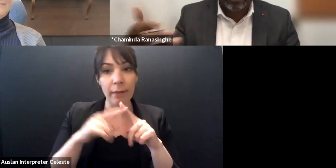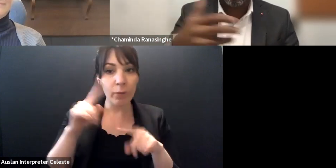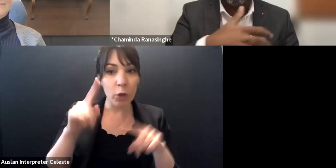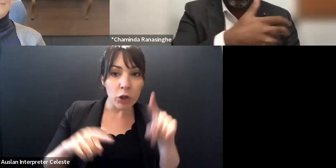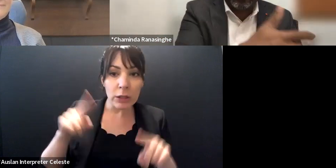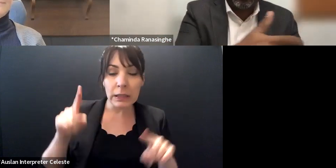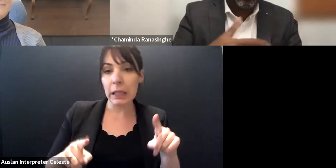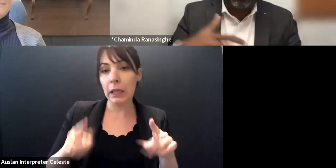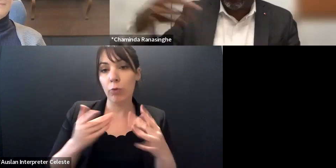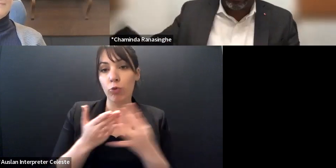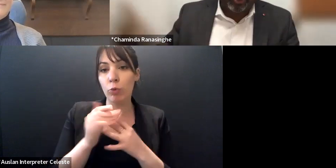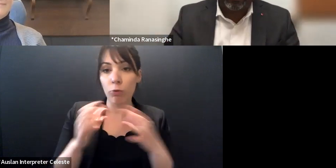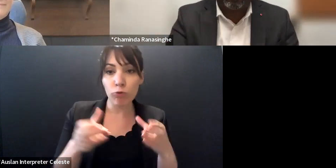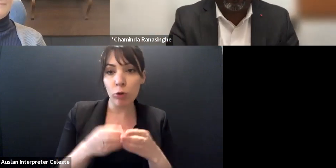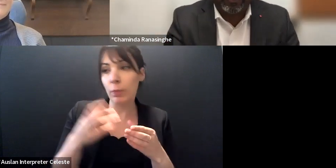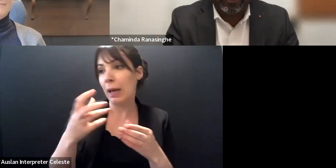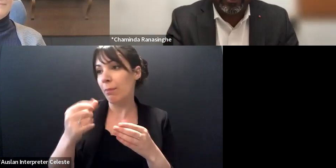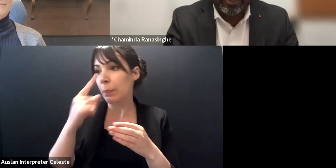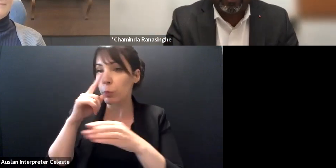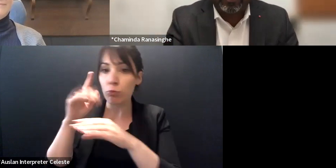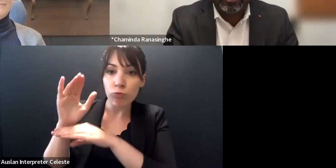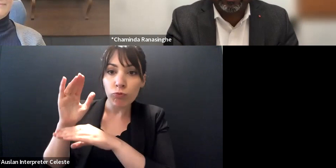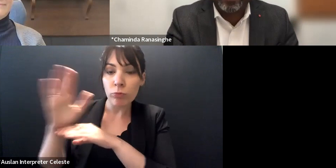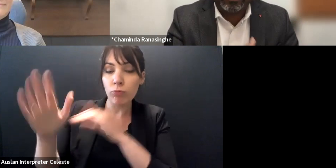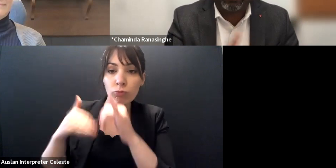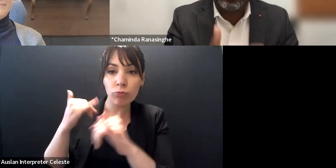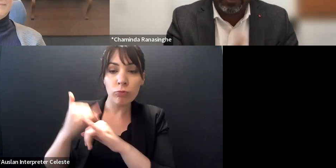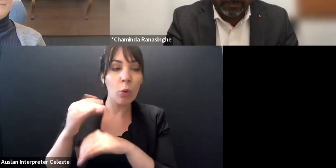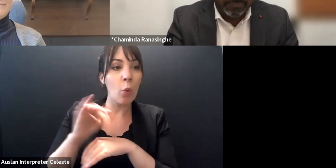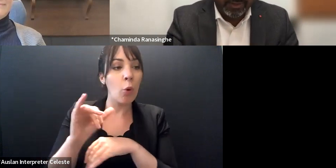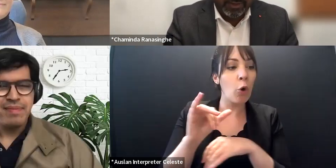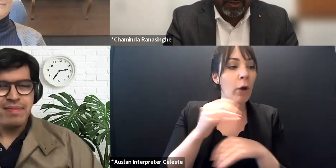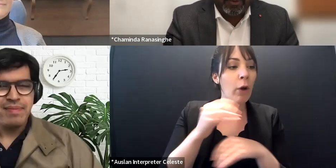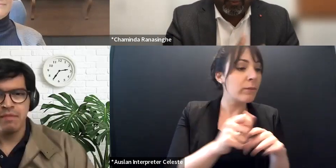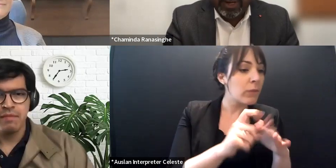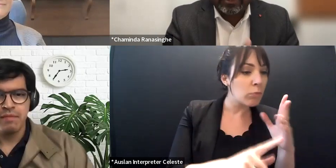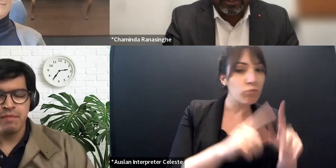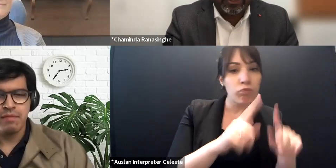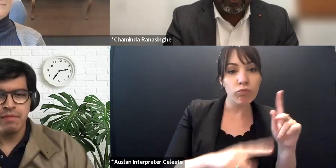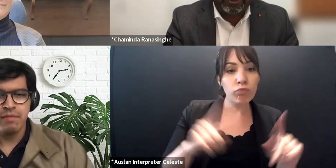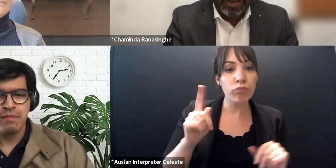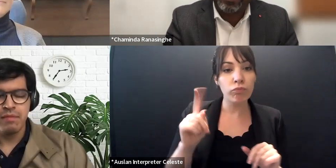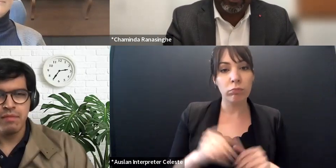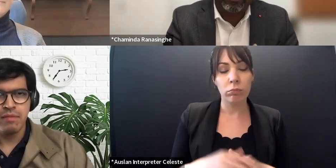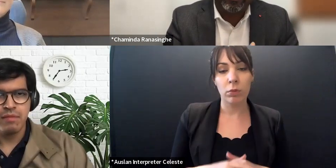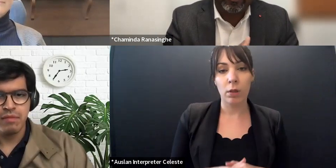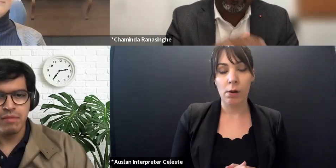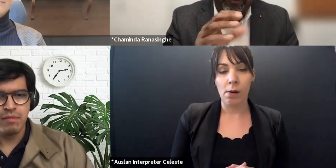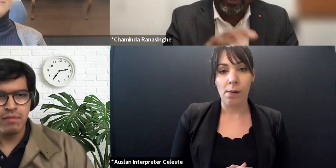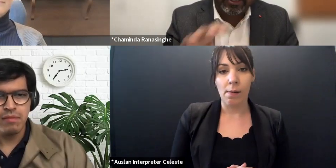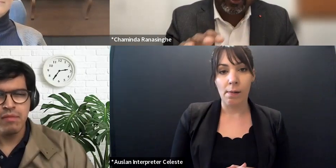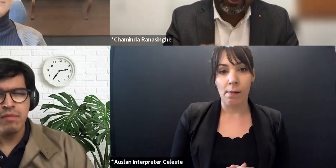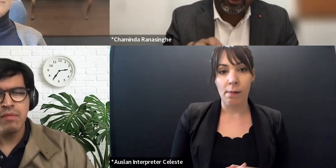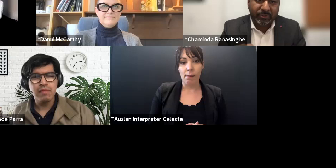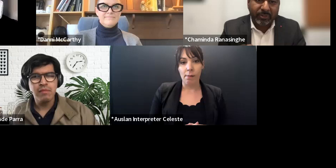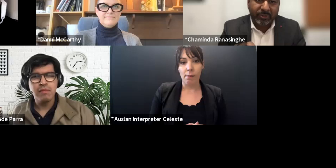there's international, there's so many different variants now, and digital allows us to reach them, where is digital accessibility heading for